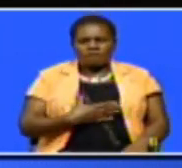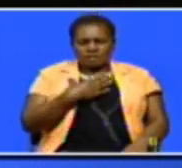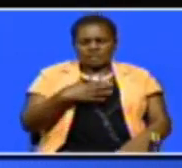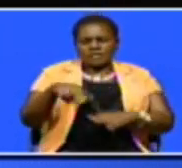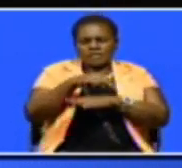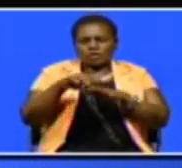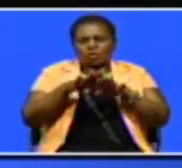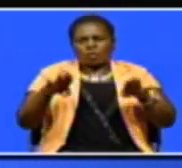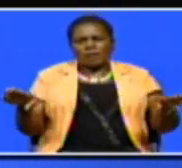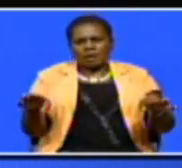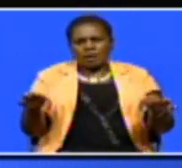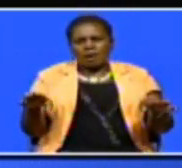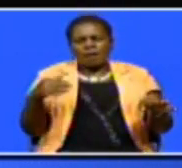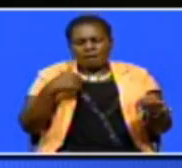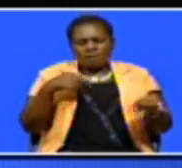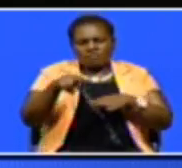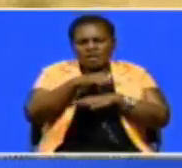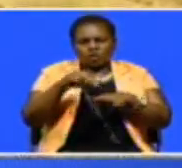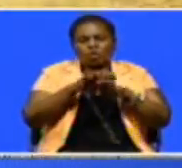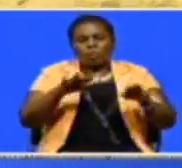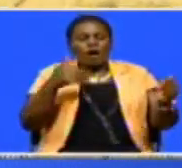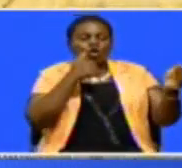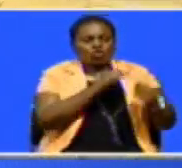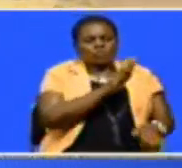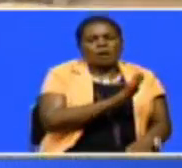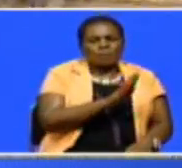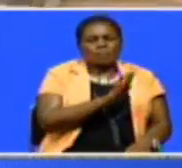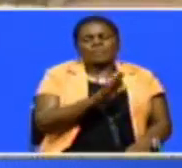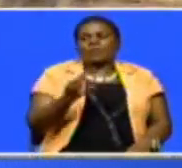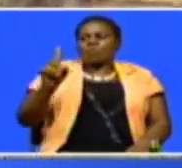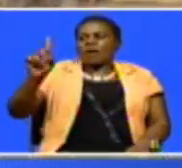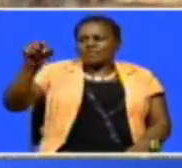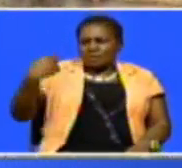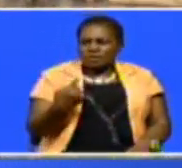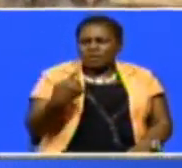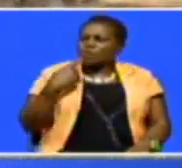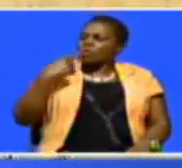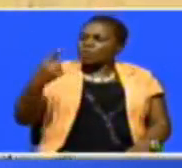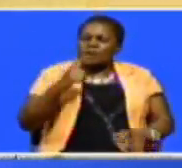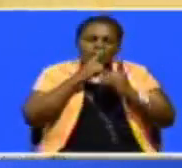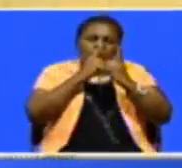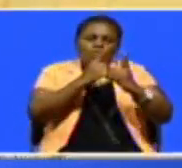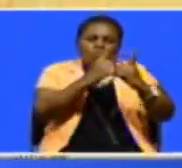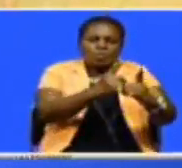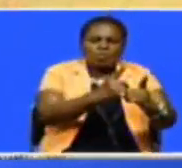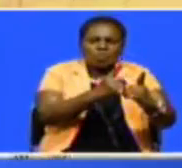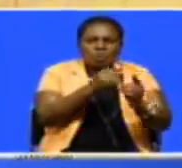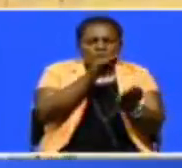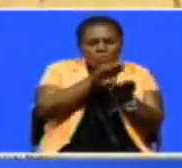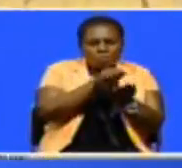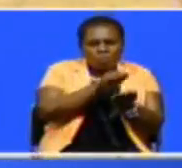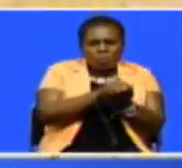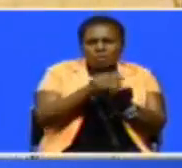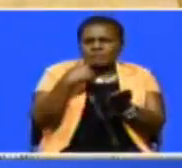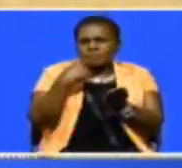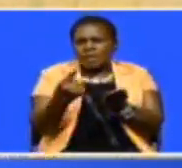national park. You'll always find that there's a national park close to you. Kenya has a total of 1,100 rhinos. While conservationists